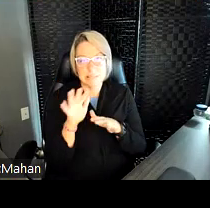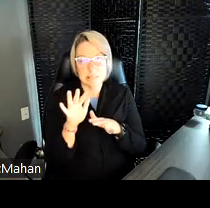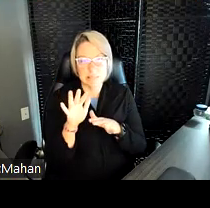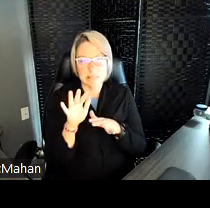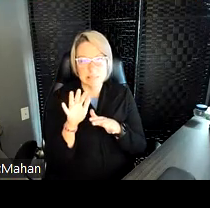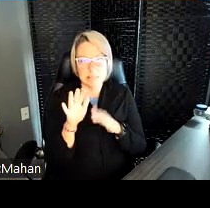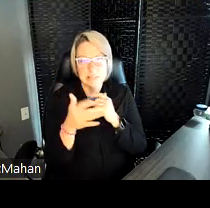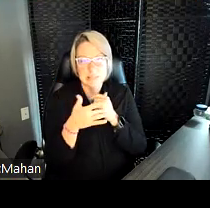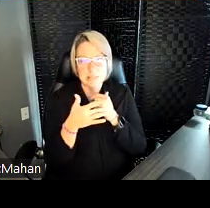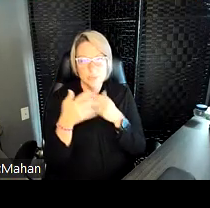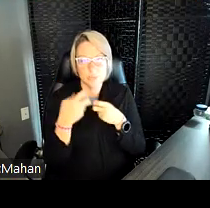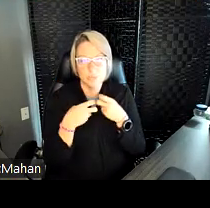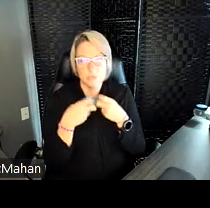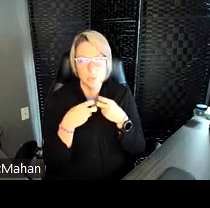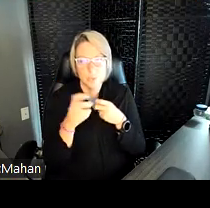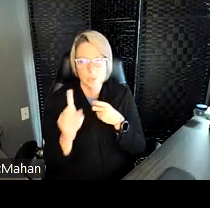one second.